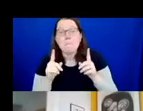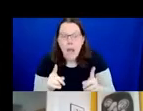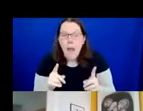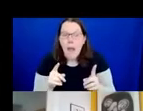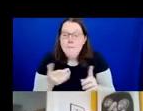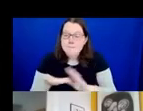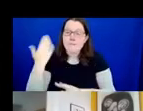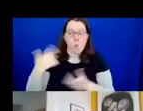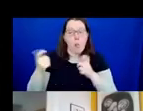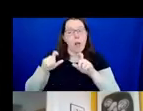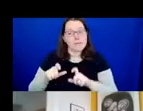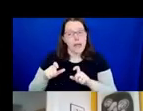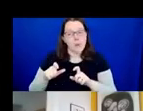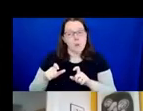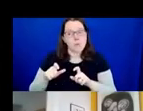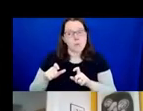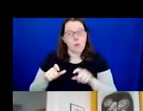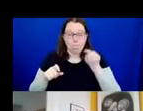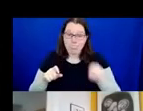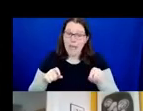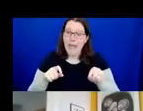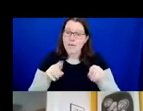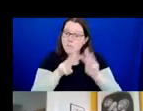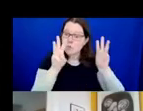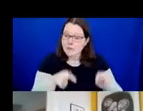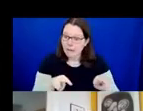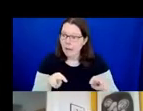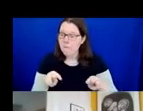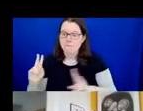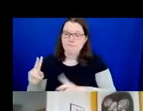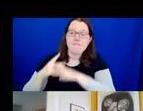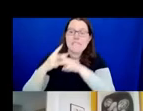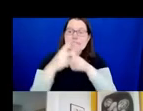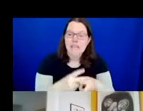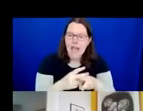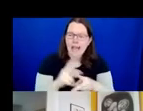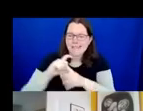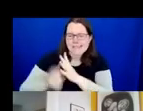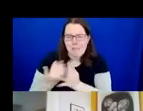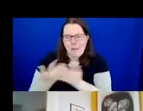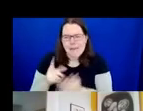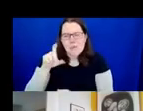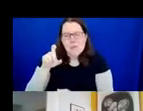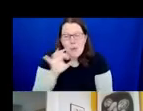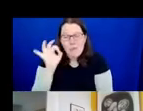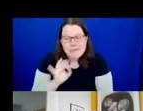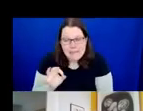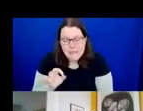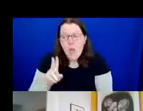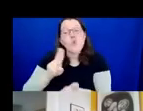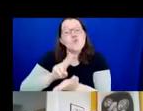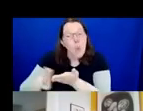about 12% of visitors self-identified as disabled, against 5% amongst other